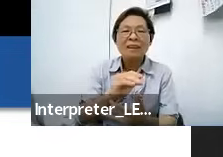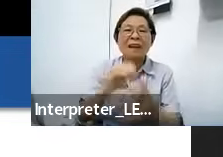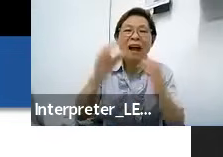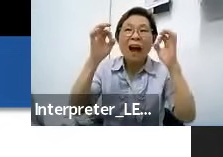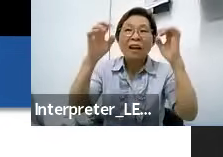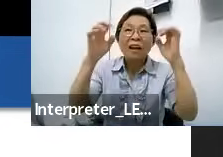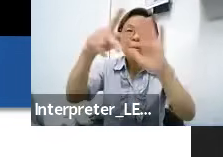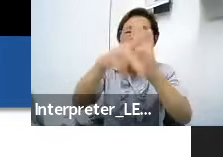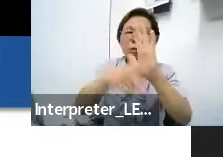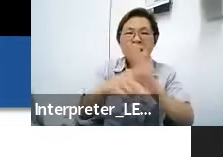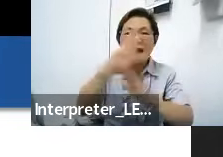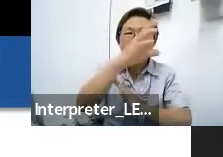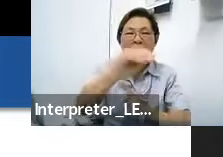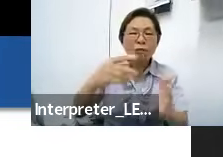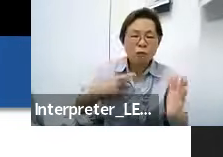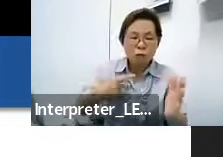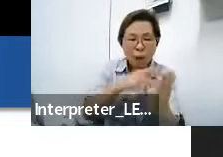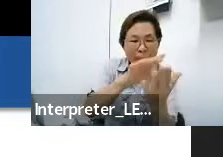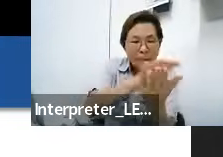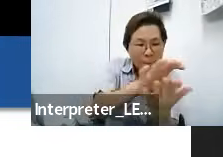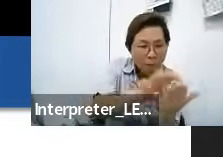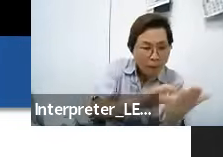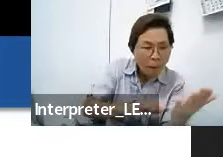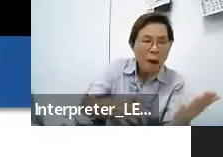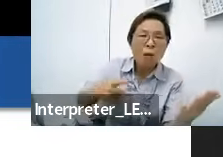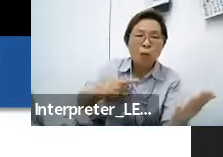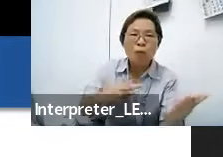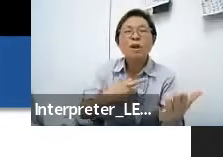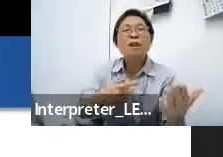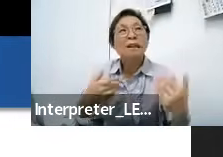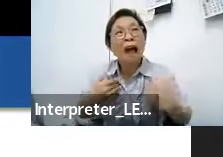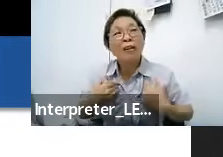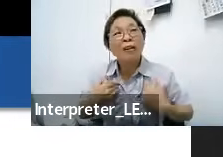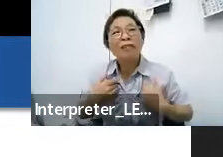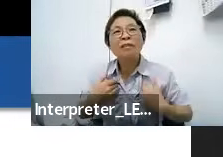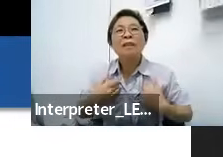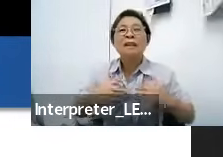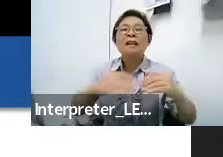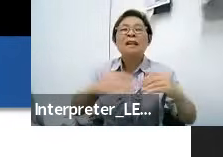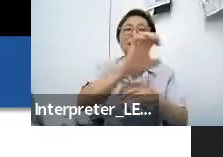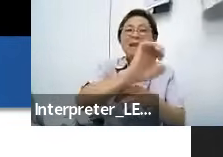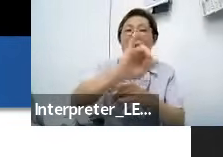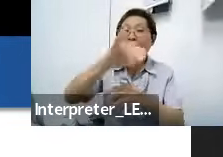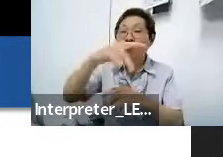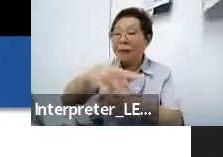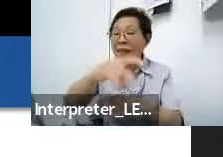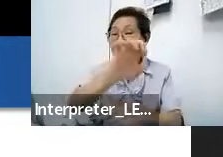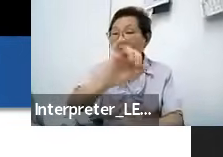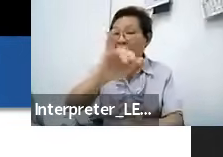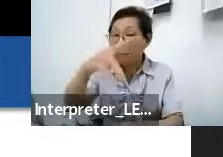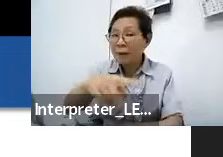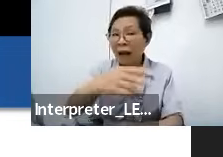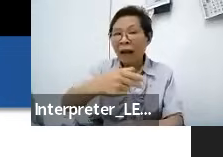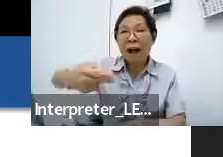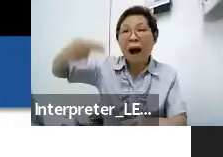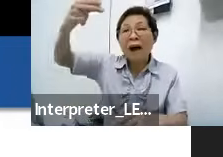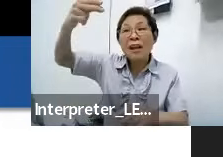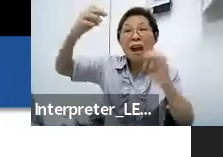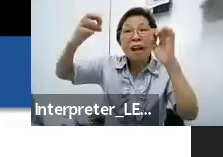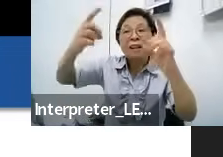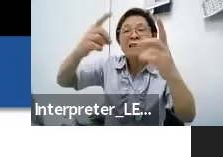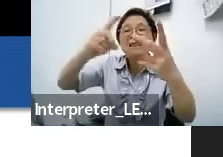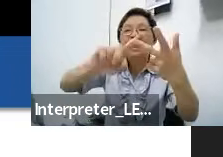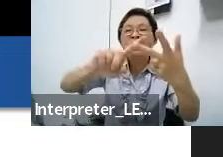and planning. We also do early childhood care and education, higher education, and also